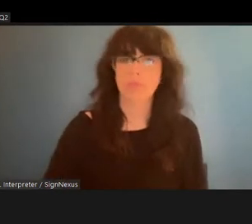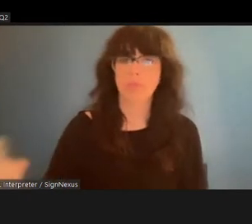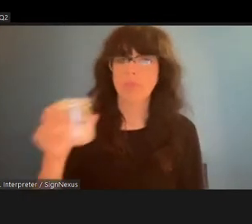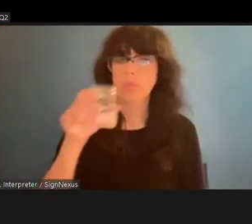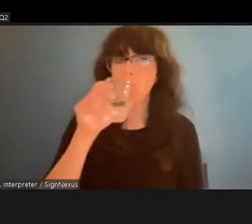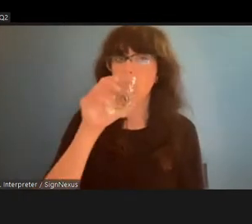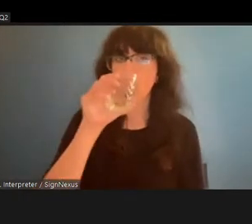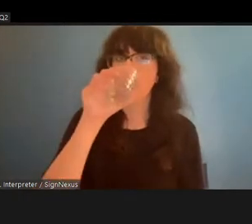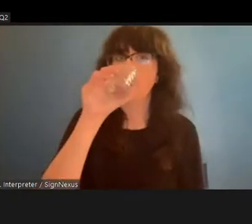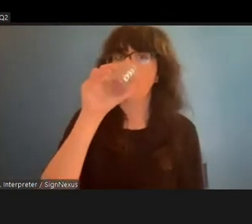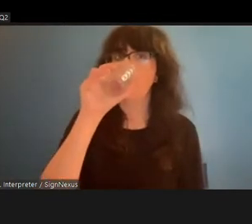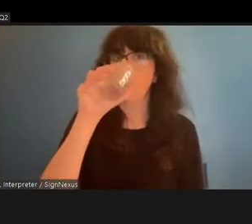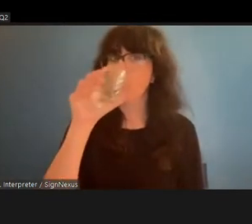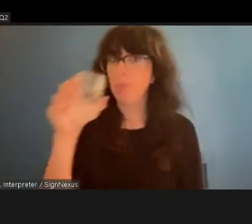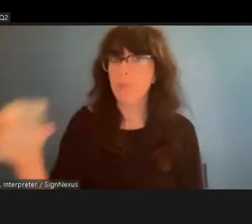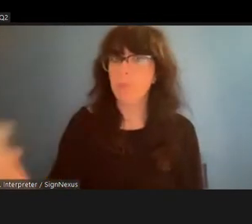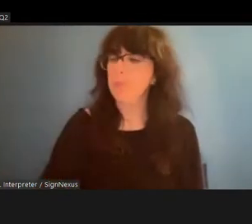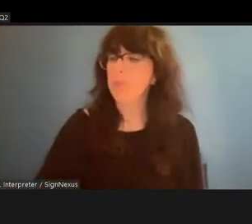go ahead michael